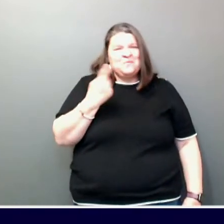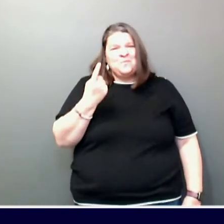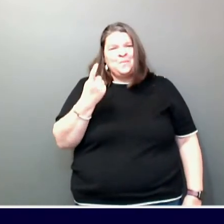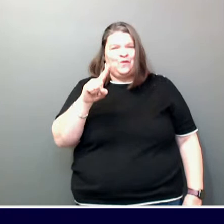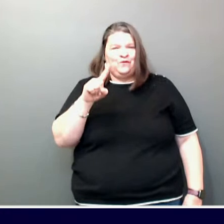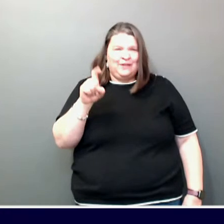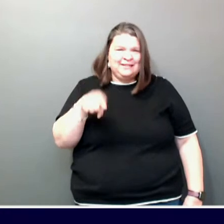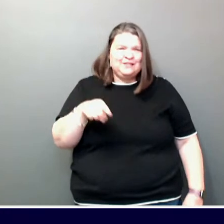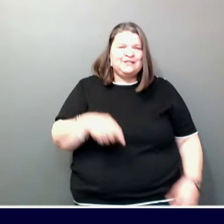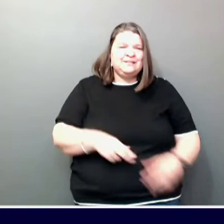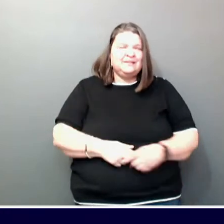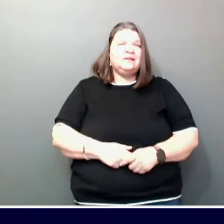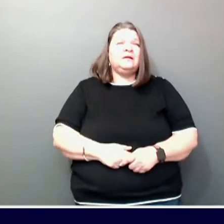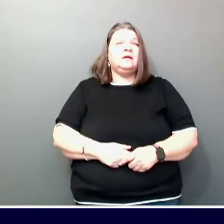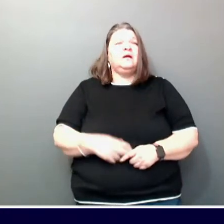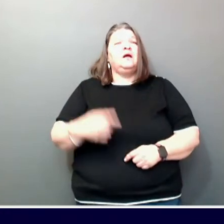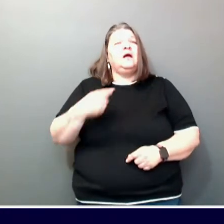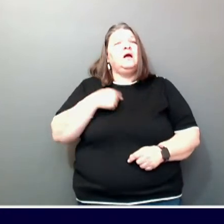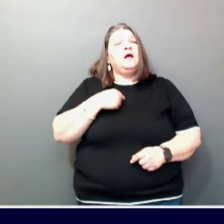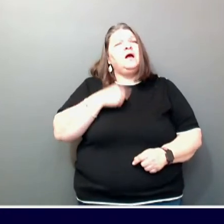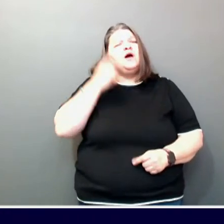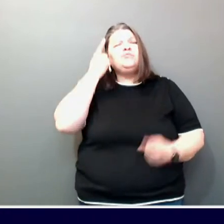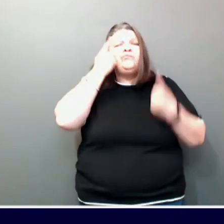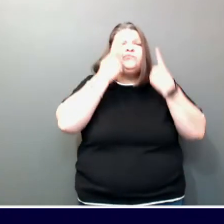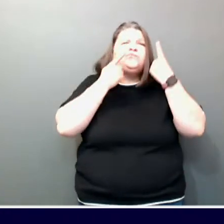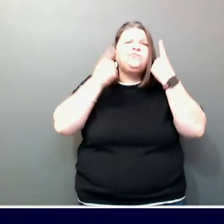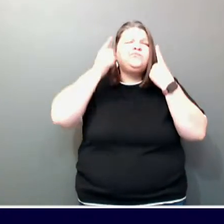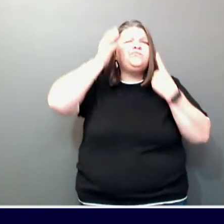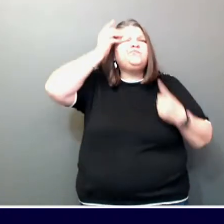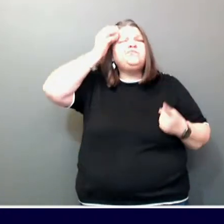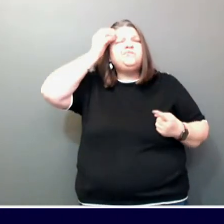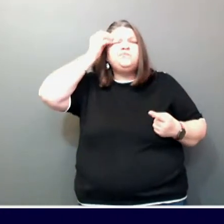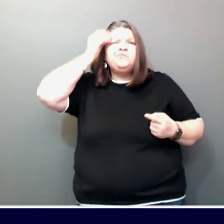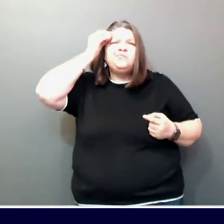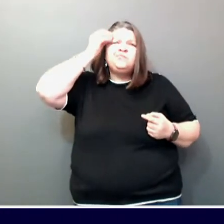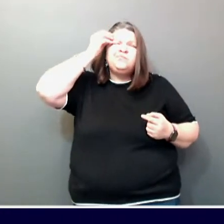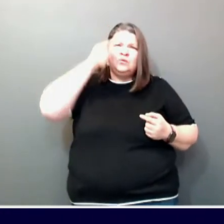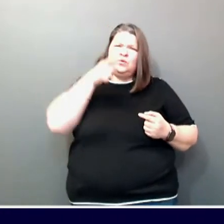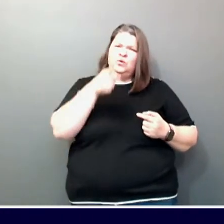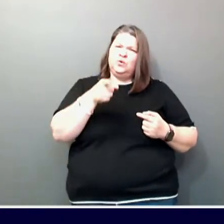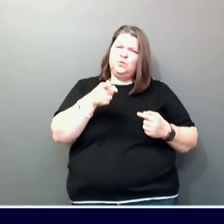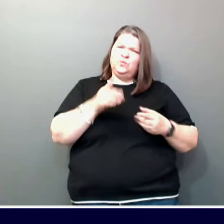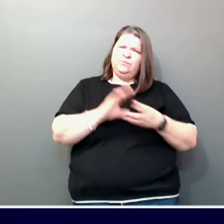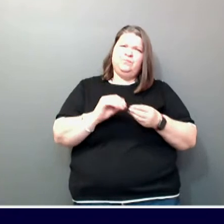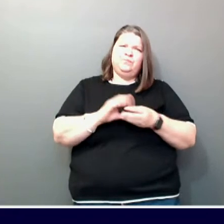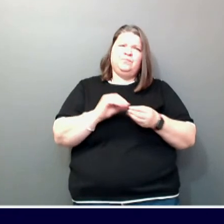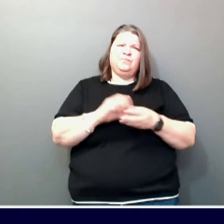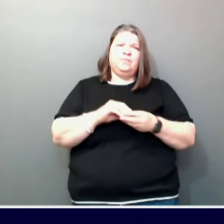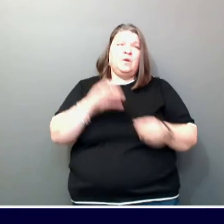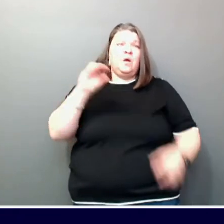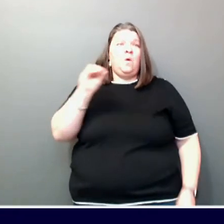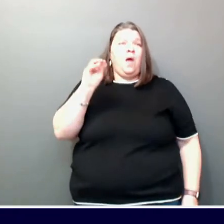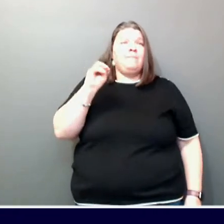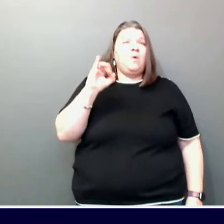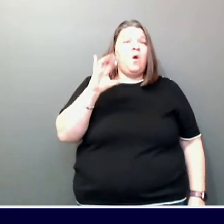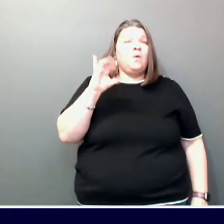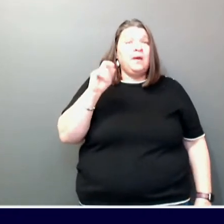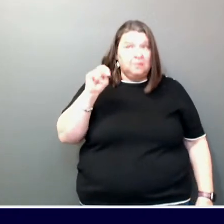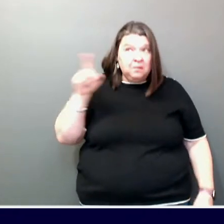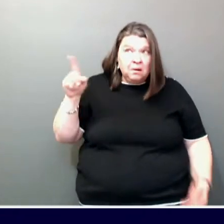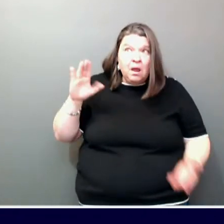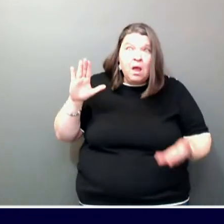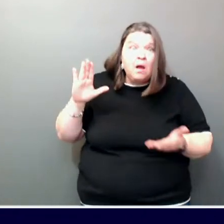wondering, you said at the top that the bullet train of Omicron is slowing down, but it's not the time to let off the